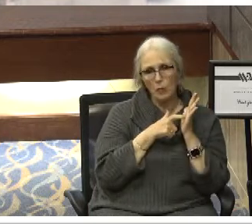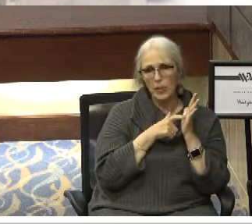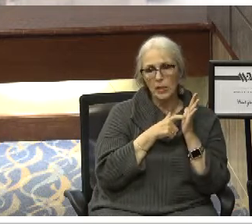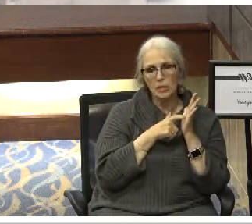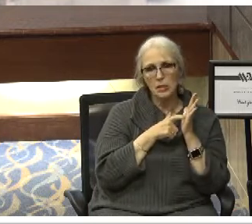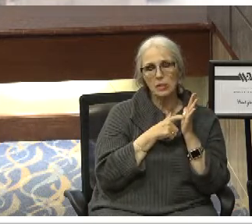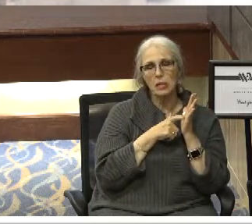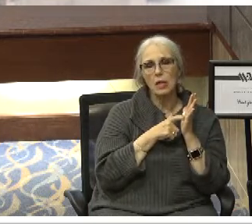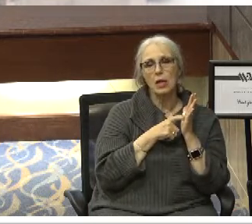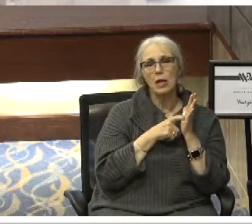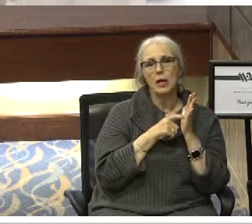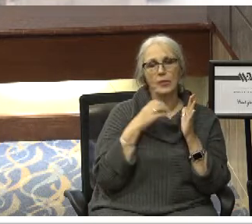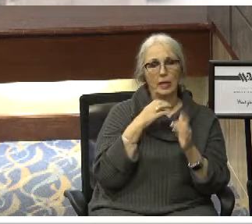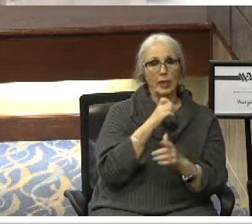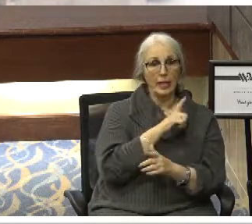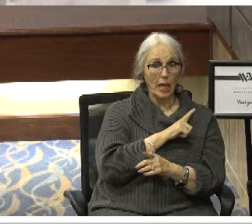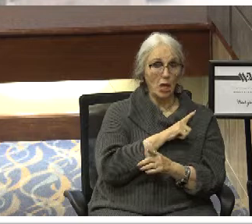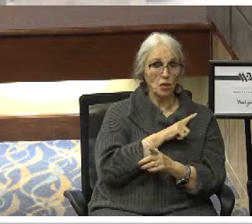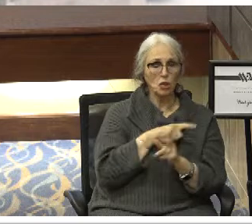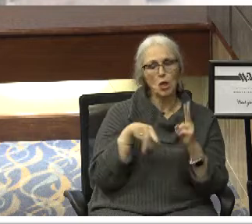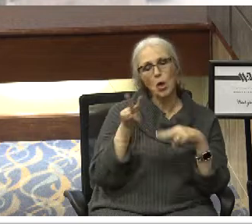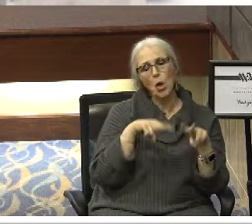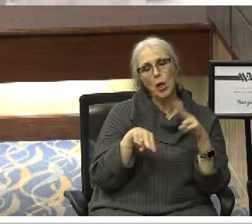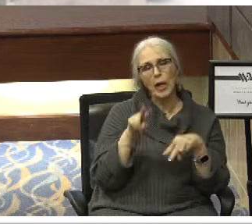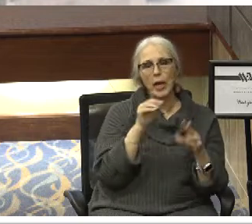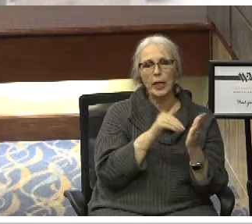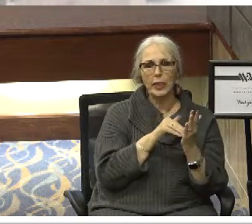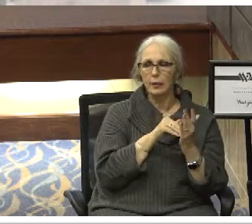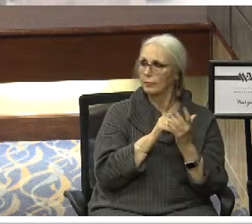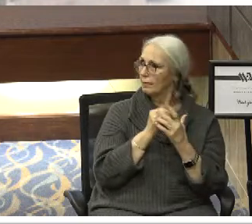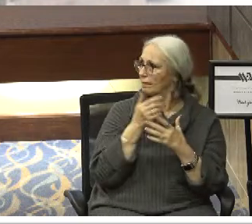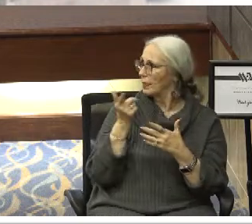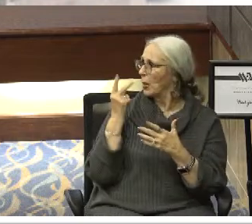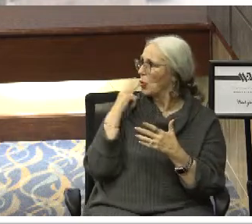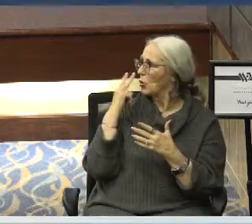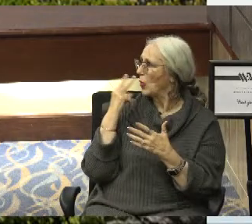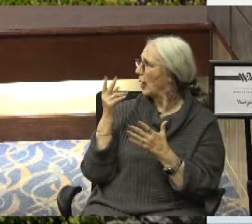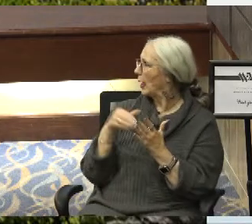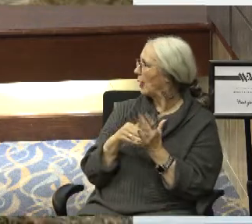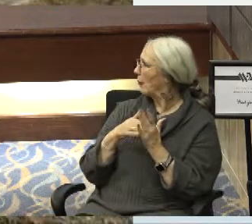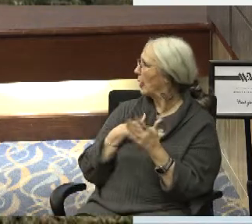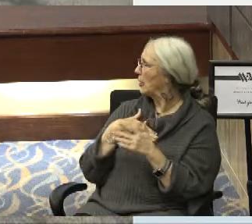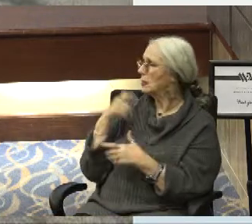that the council at that time can have another look at it. Go back to the list, please. Yes. Oh, I'm sorry.